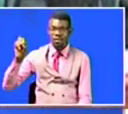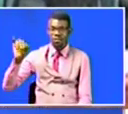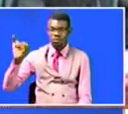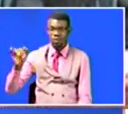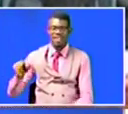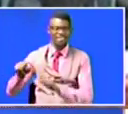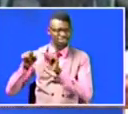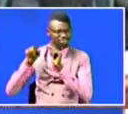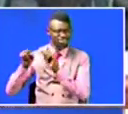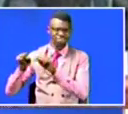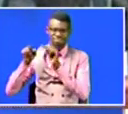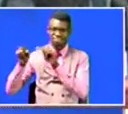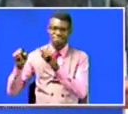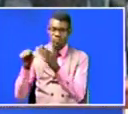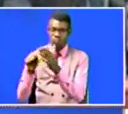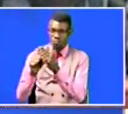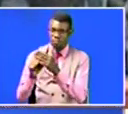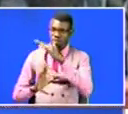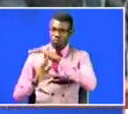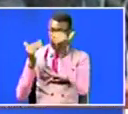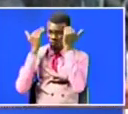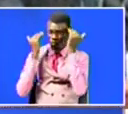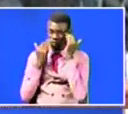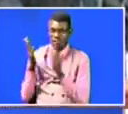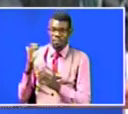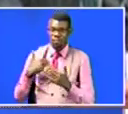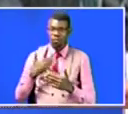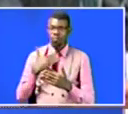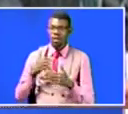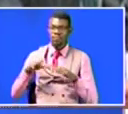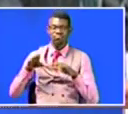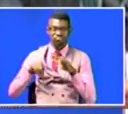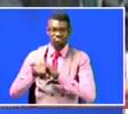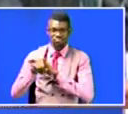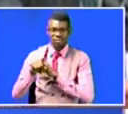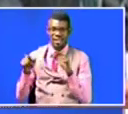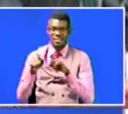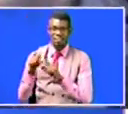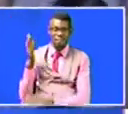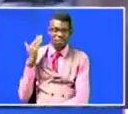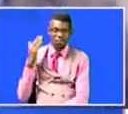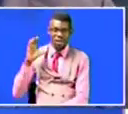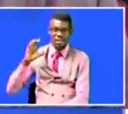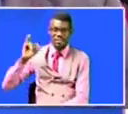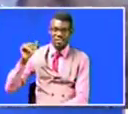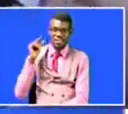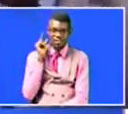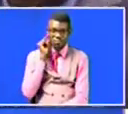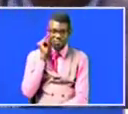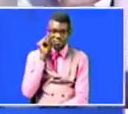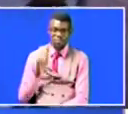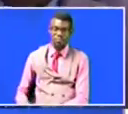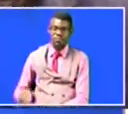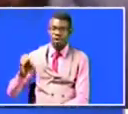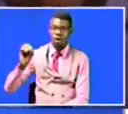tough succession battles at the Supreme Court, preceding the retirement of former Chief Justice Willy Mutunga. Yes. Ojwang,